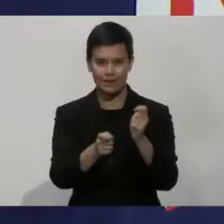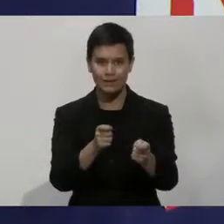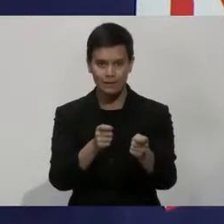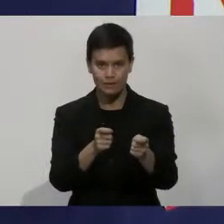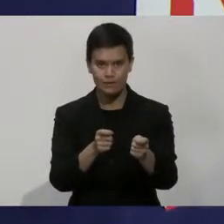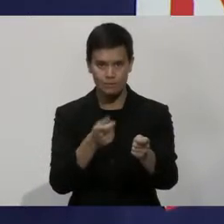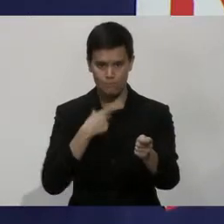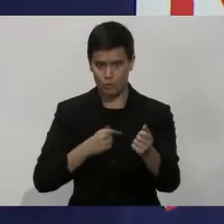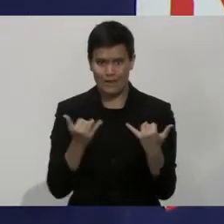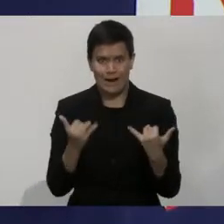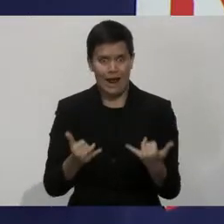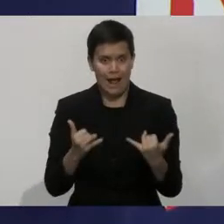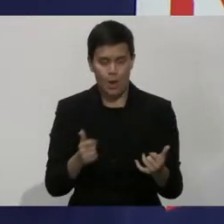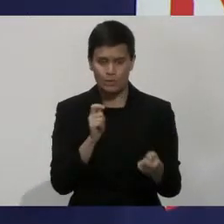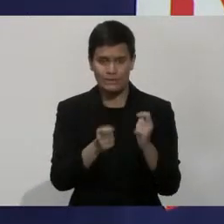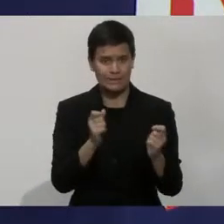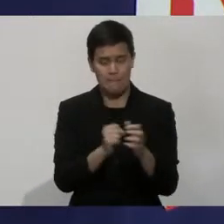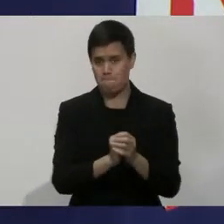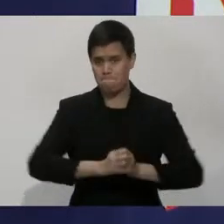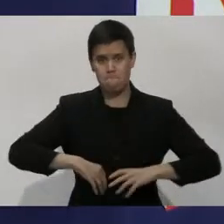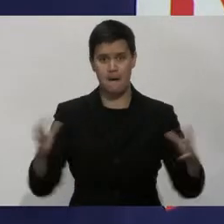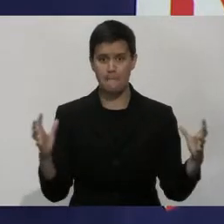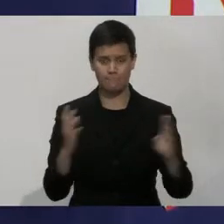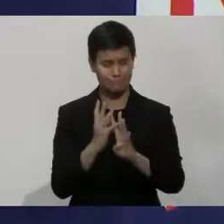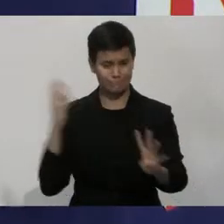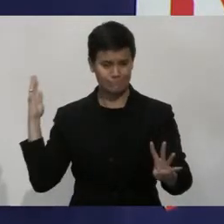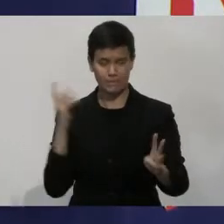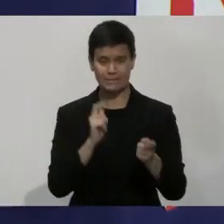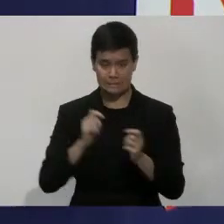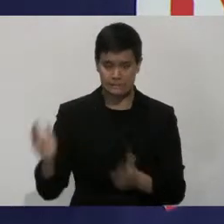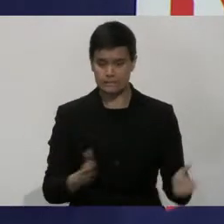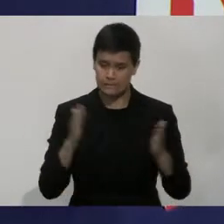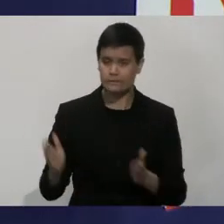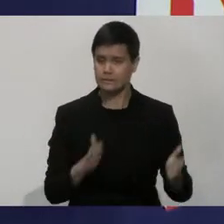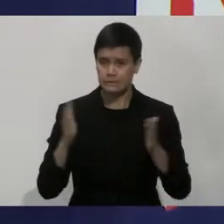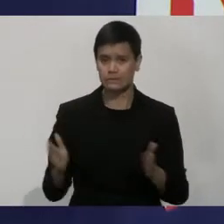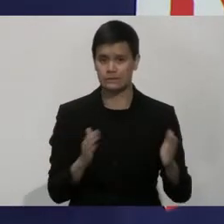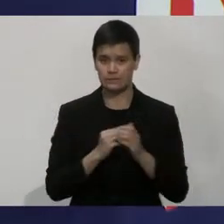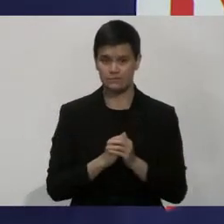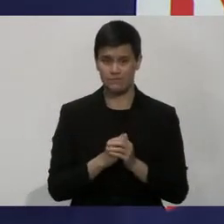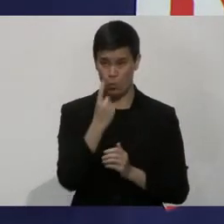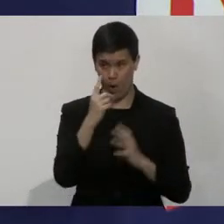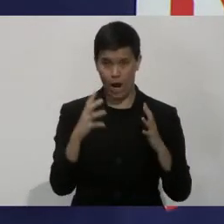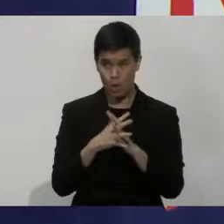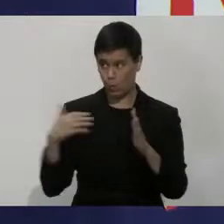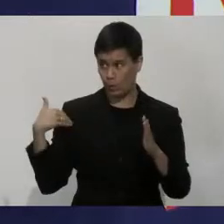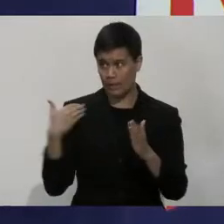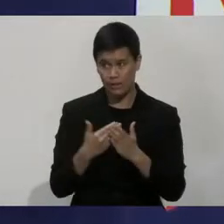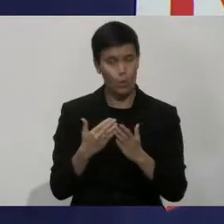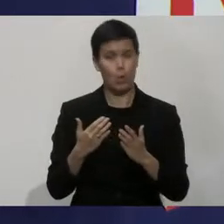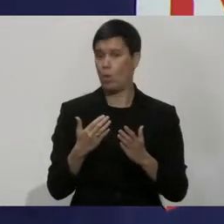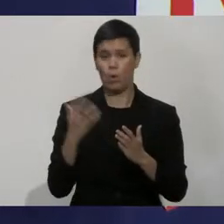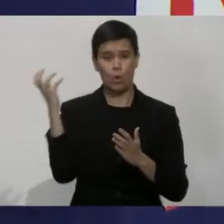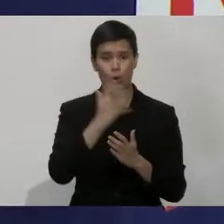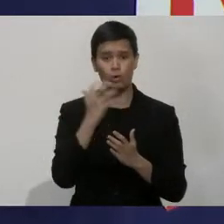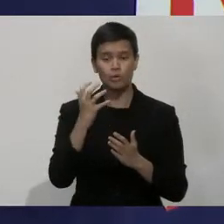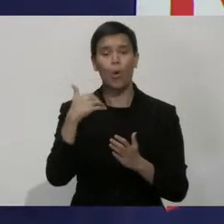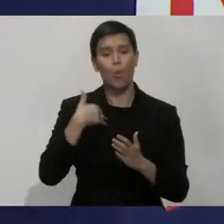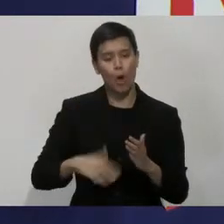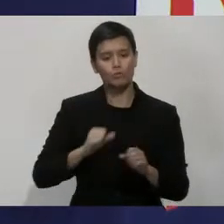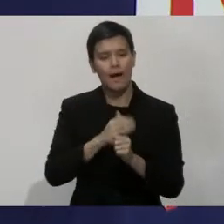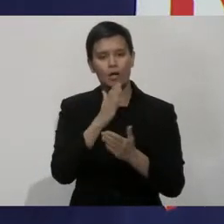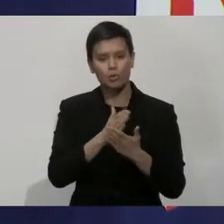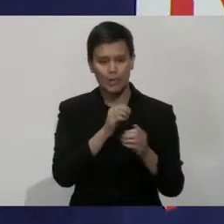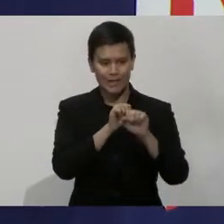4 days, or the last 7 days actually, and making sure that we've got a regular, ongoing, systematic process of testing